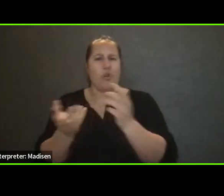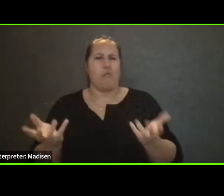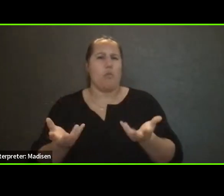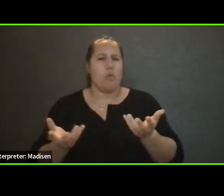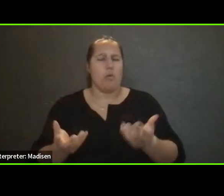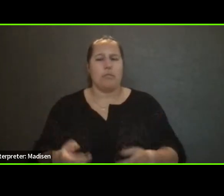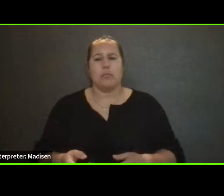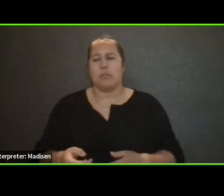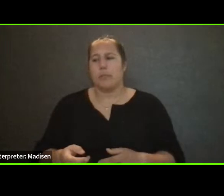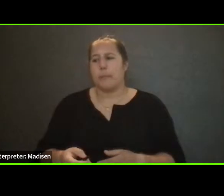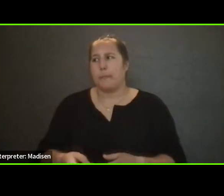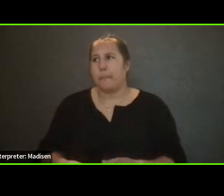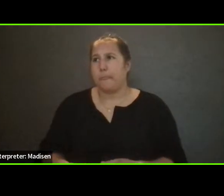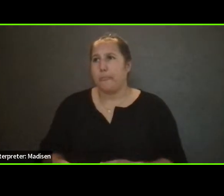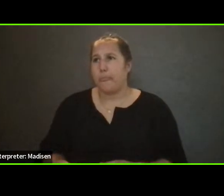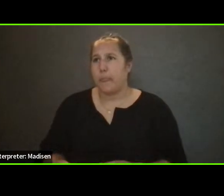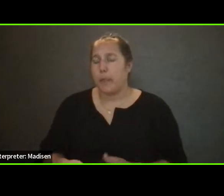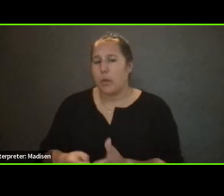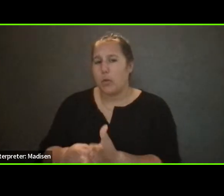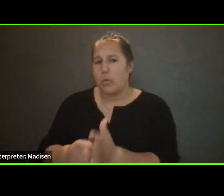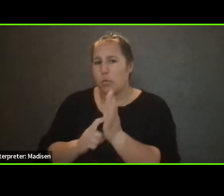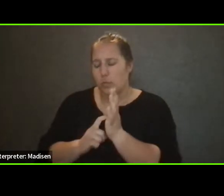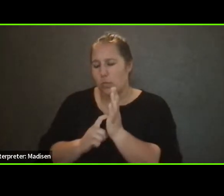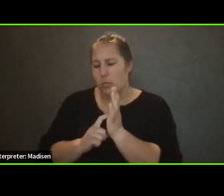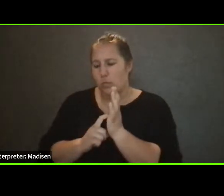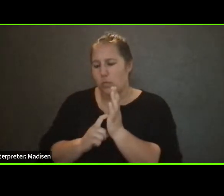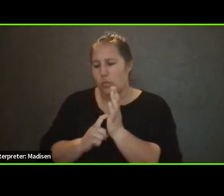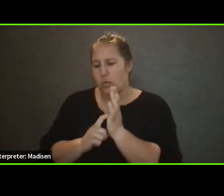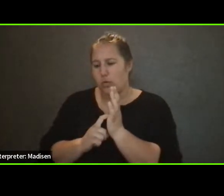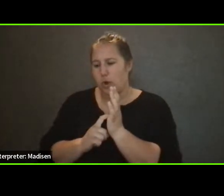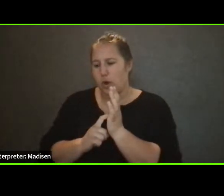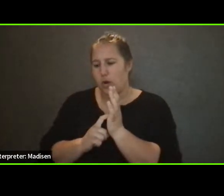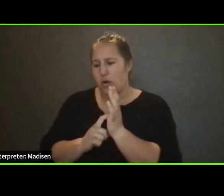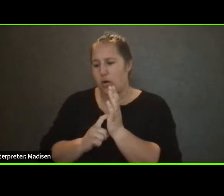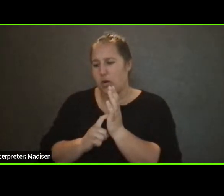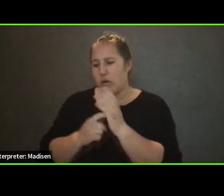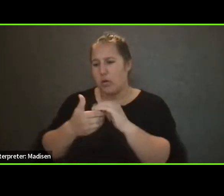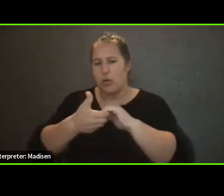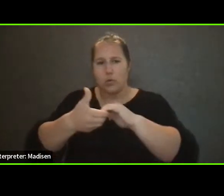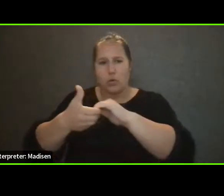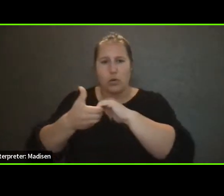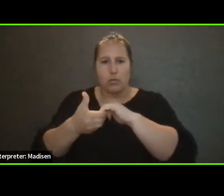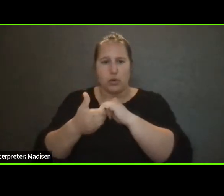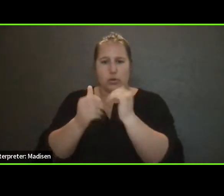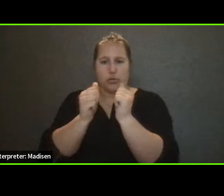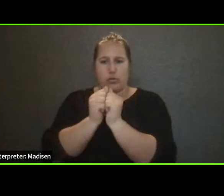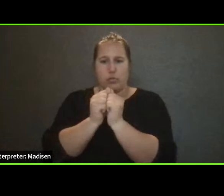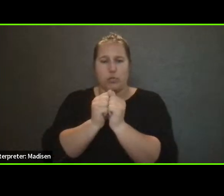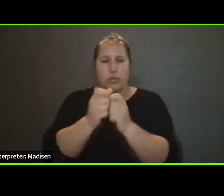We require an alignment with the on the part of the administration with the neighborhood service center quadrants